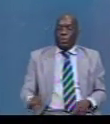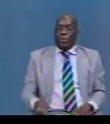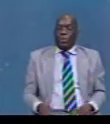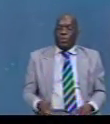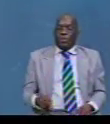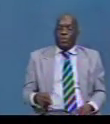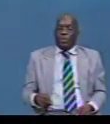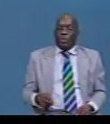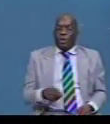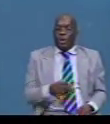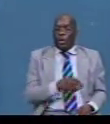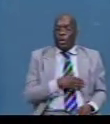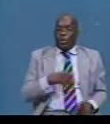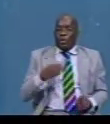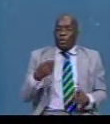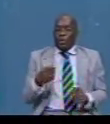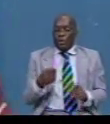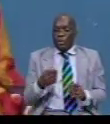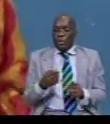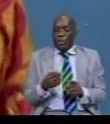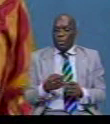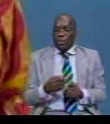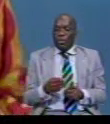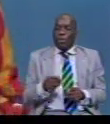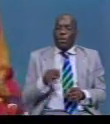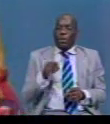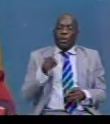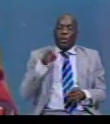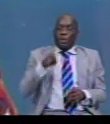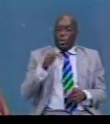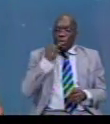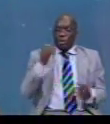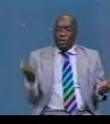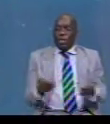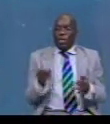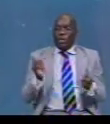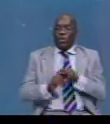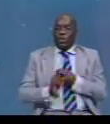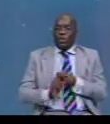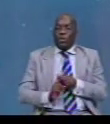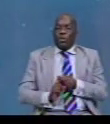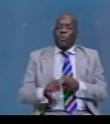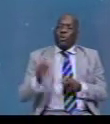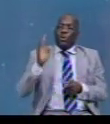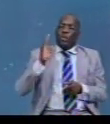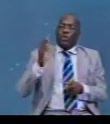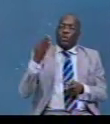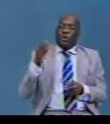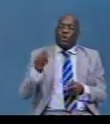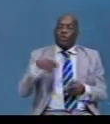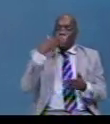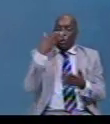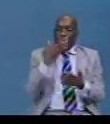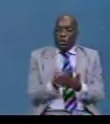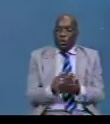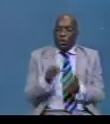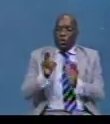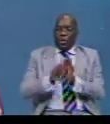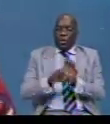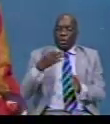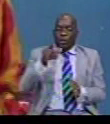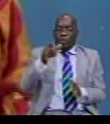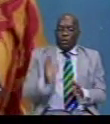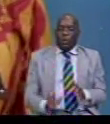Group, Emoha Region. I'm here to testify to the glory of God of what God delivered me from last